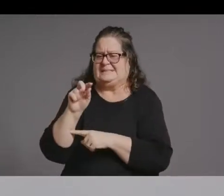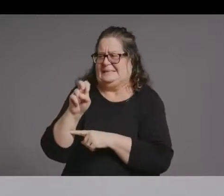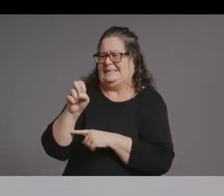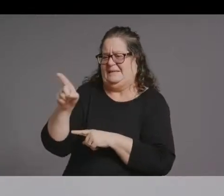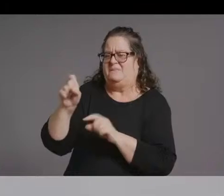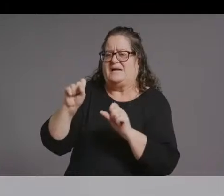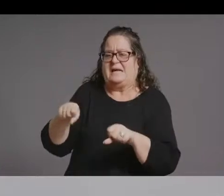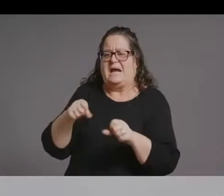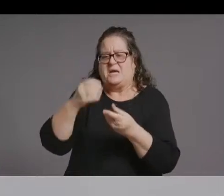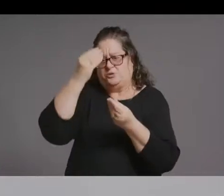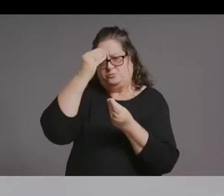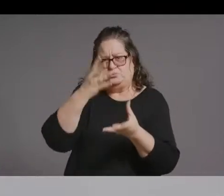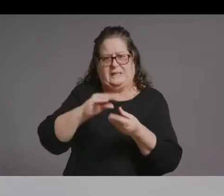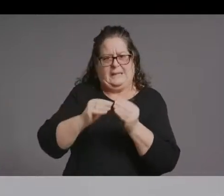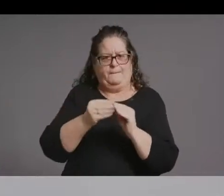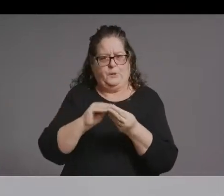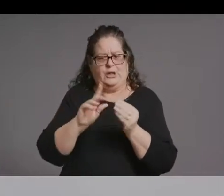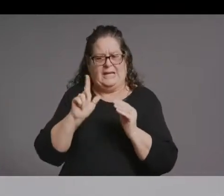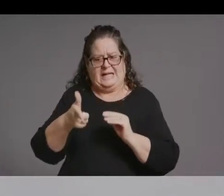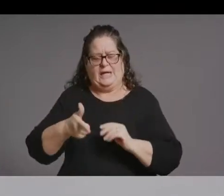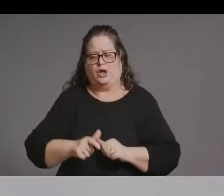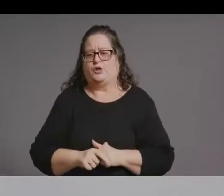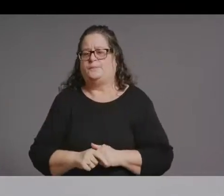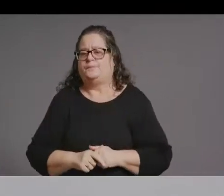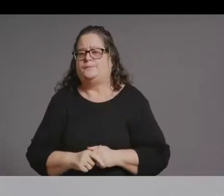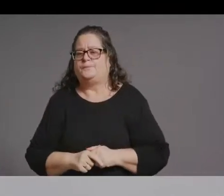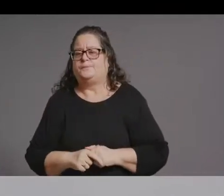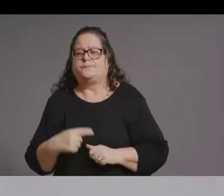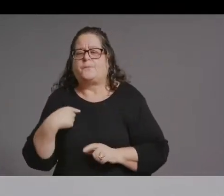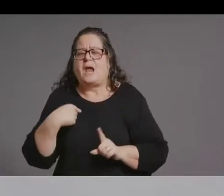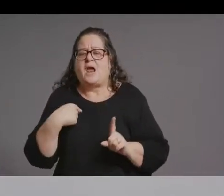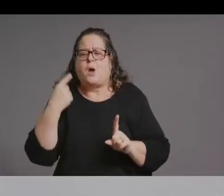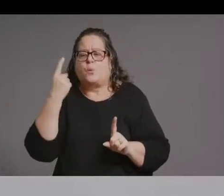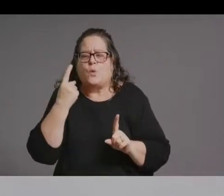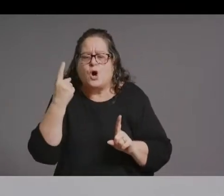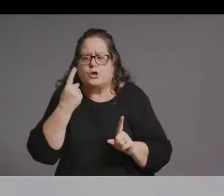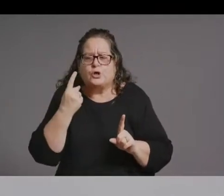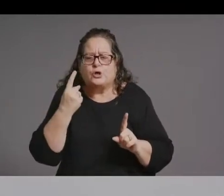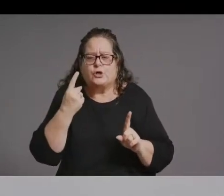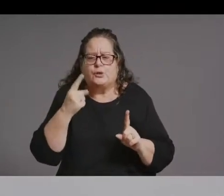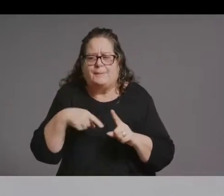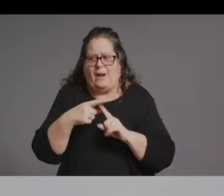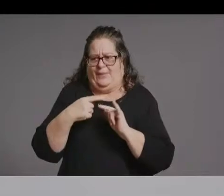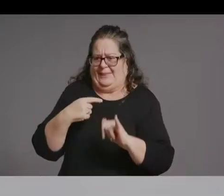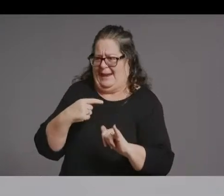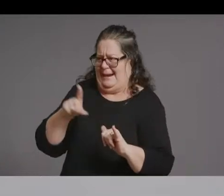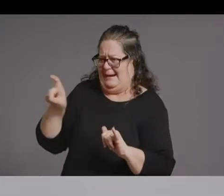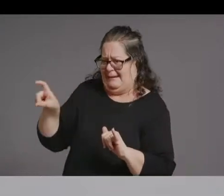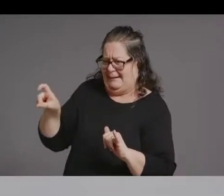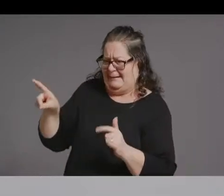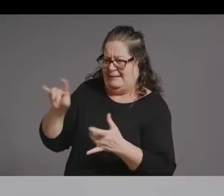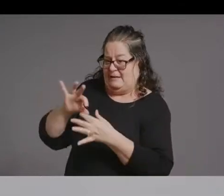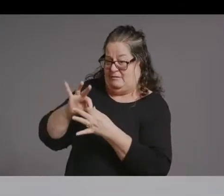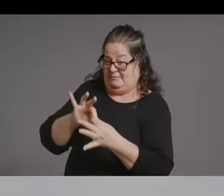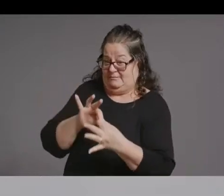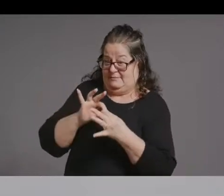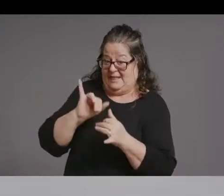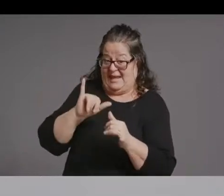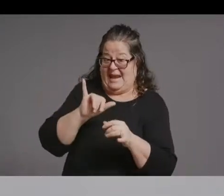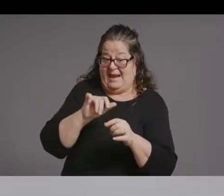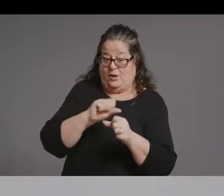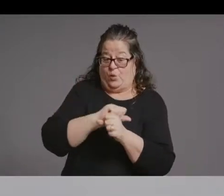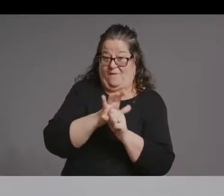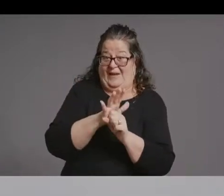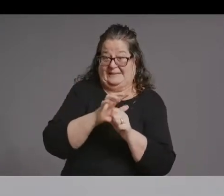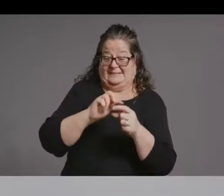mean, do any of them have to do with the variants at all, or is it more just that no vaccine is 100% effective and you would